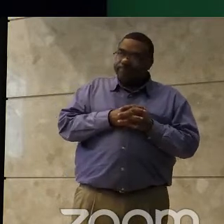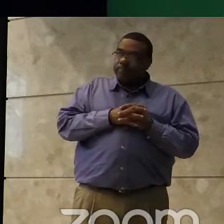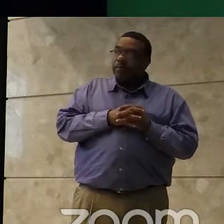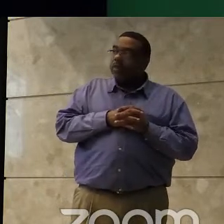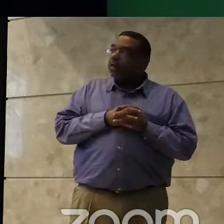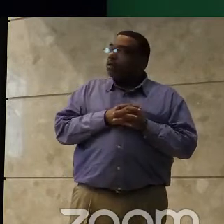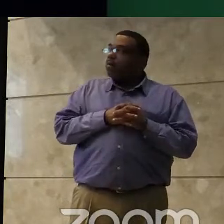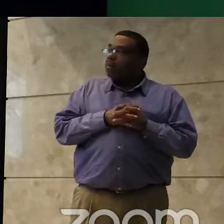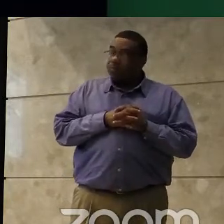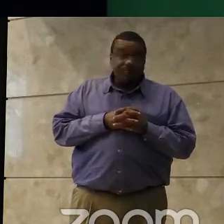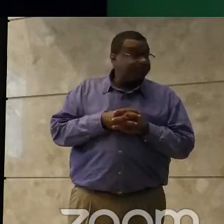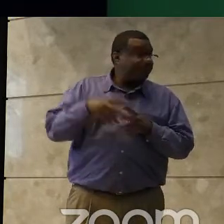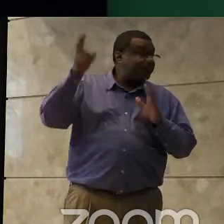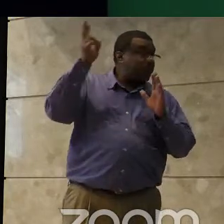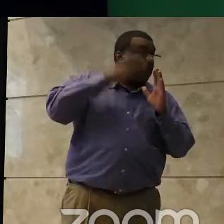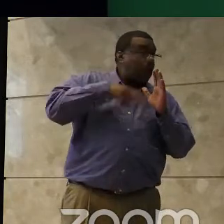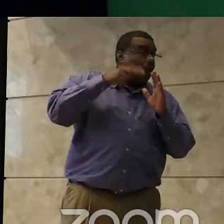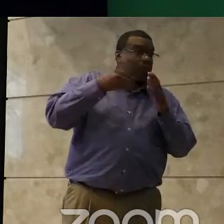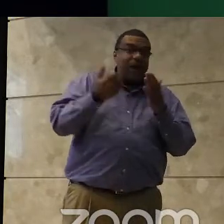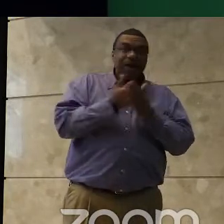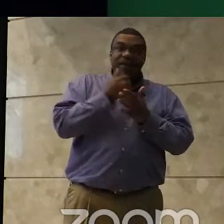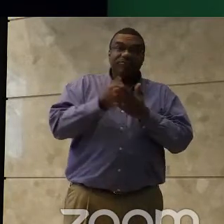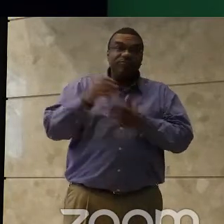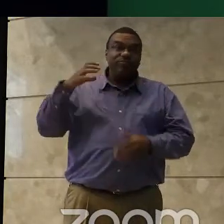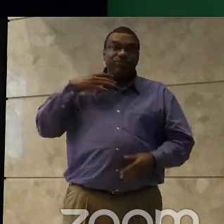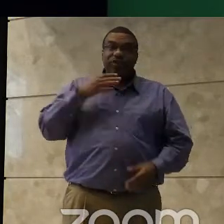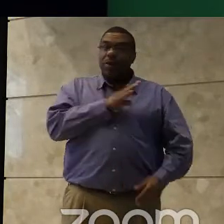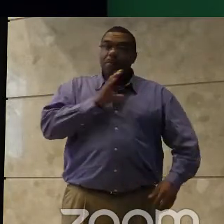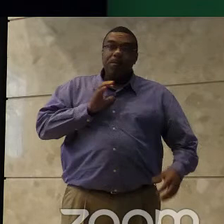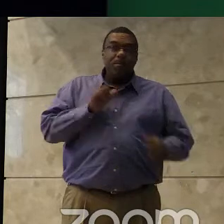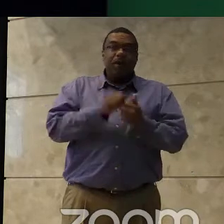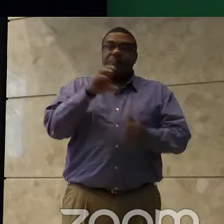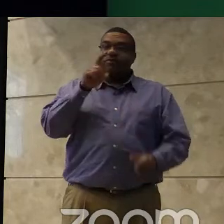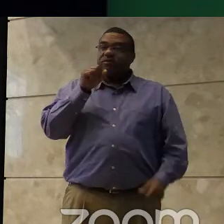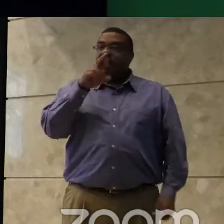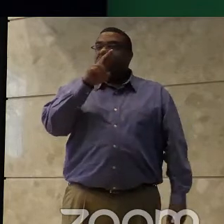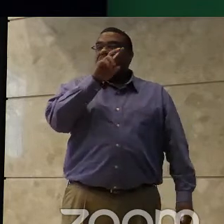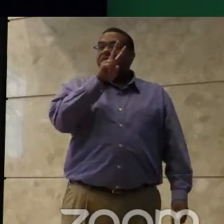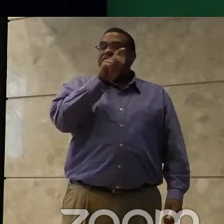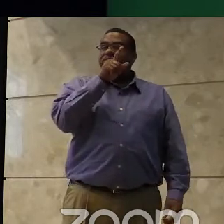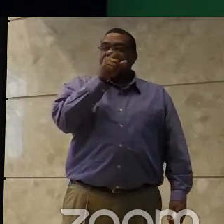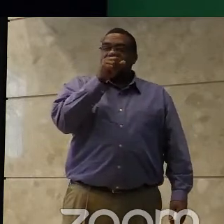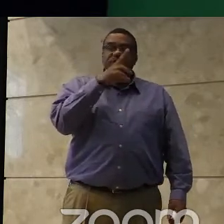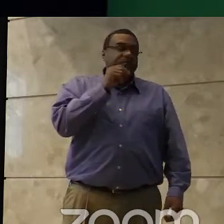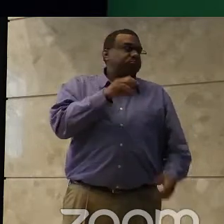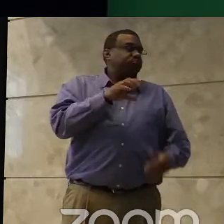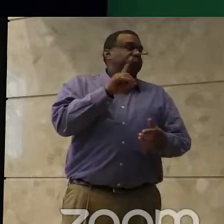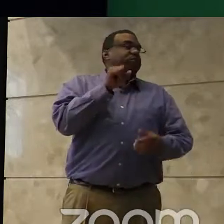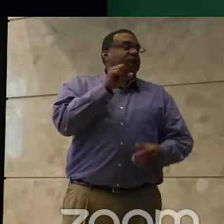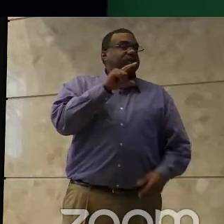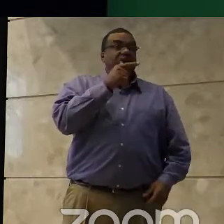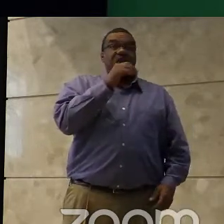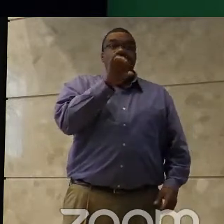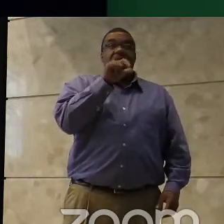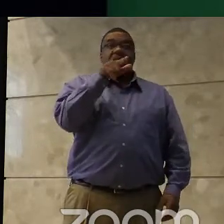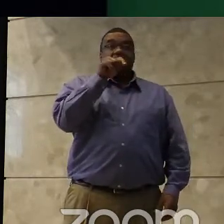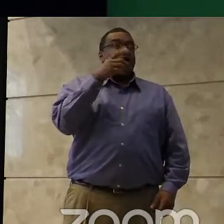It is. I had read about your new chair of the board, Dr. Vassa, and Dr. Gilbert's been telling me about Michigan